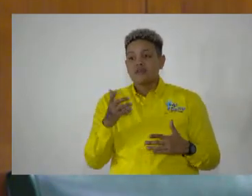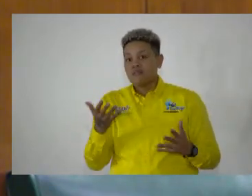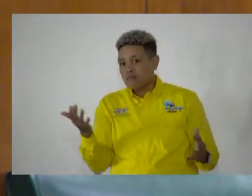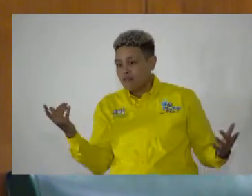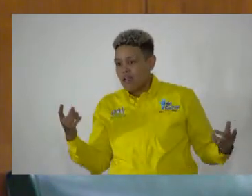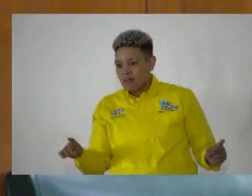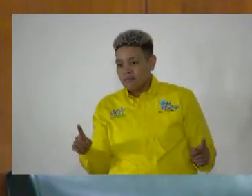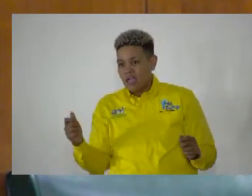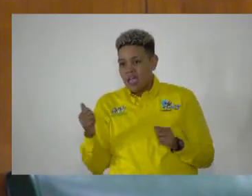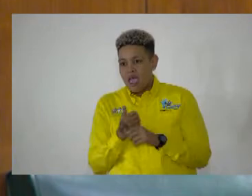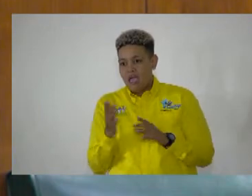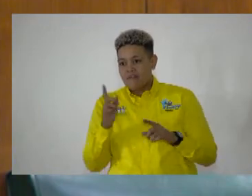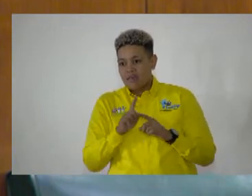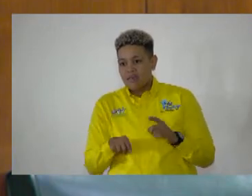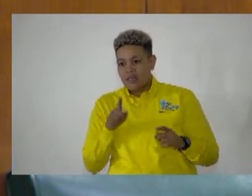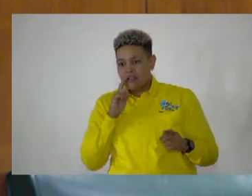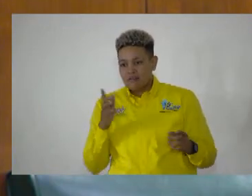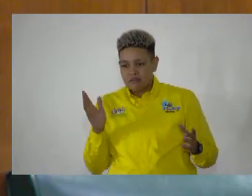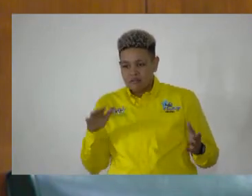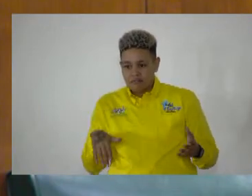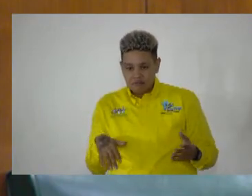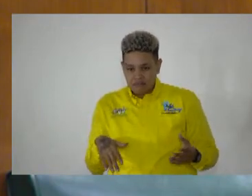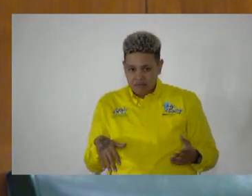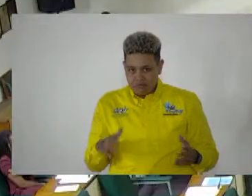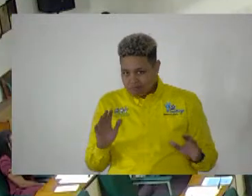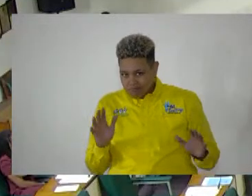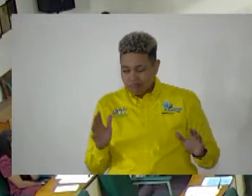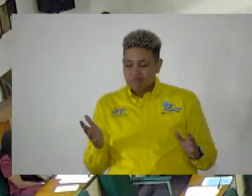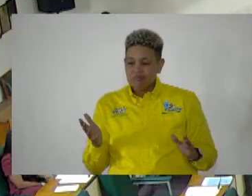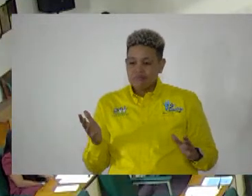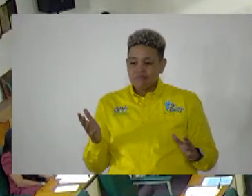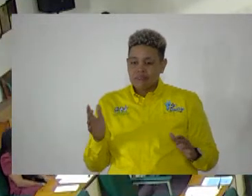So everything can't be homogeneous is what I'm asking.